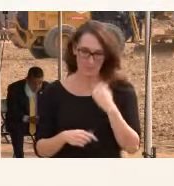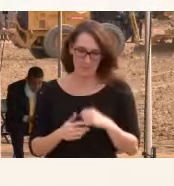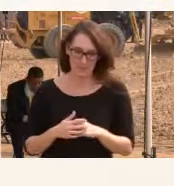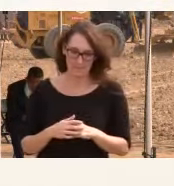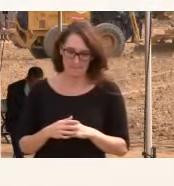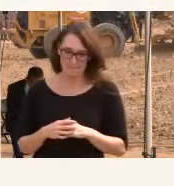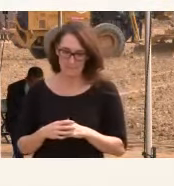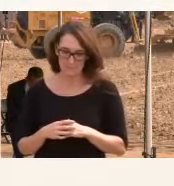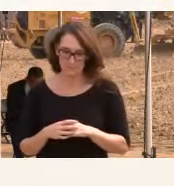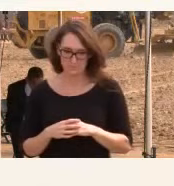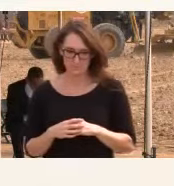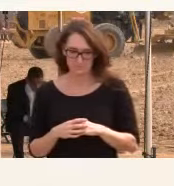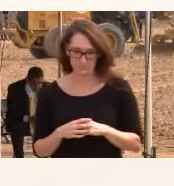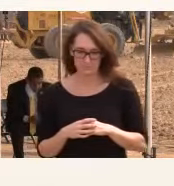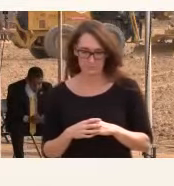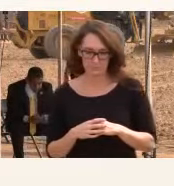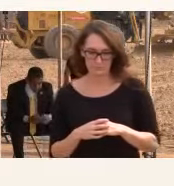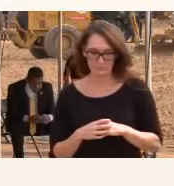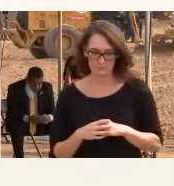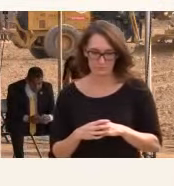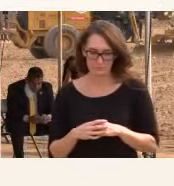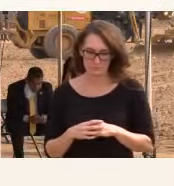reflection of